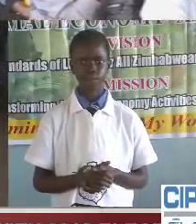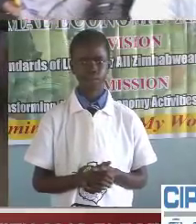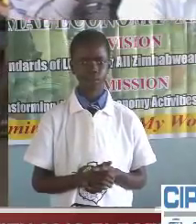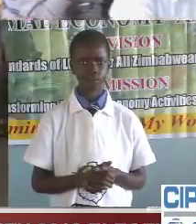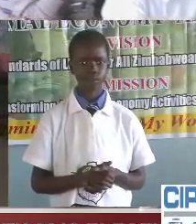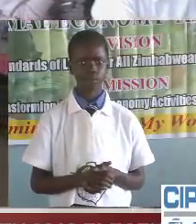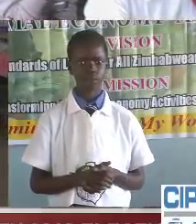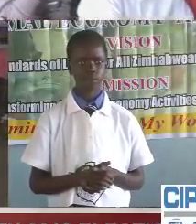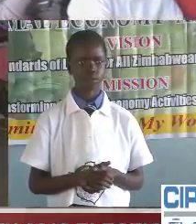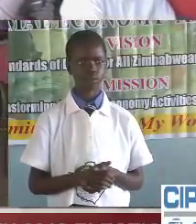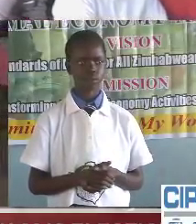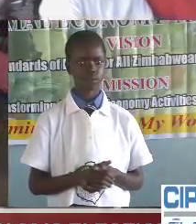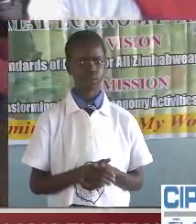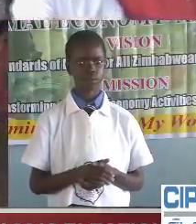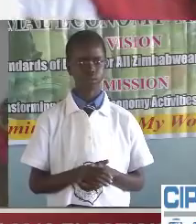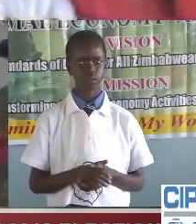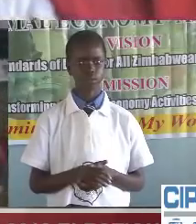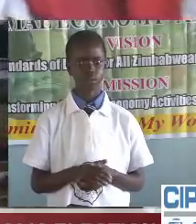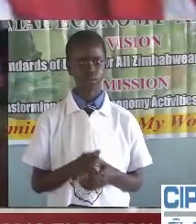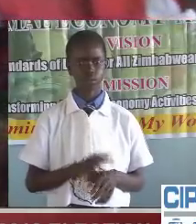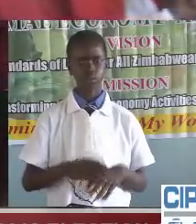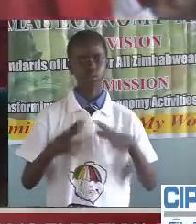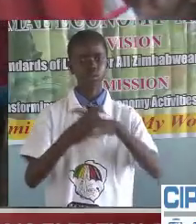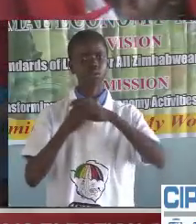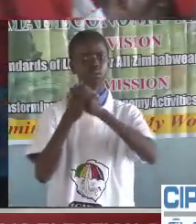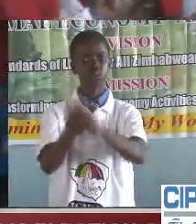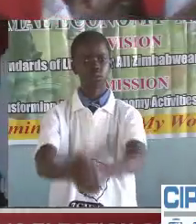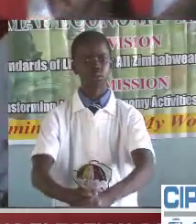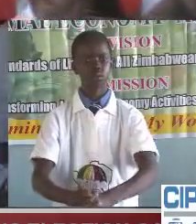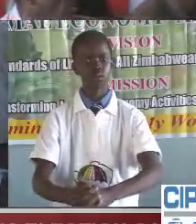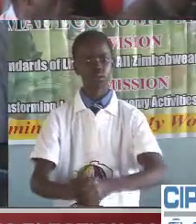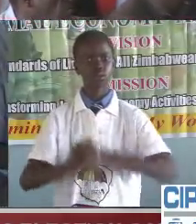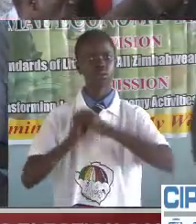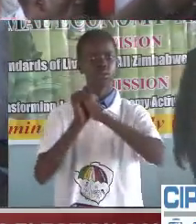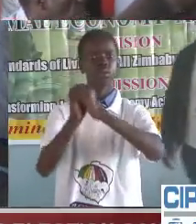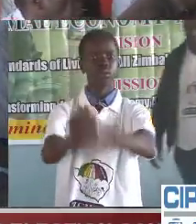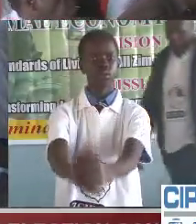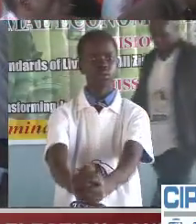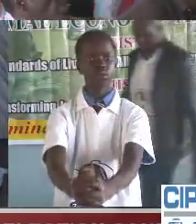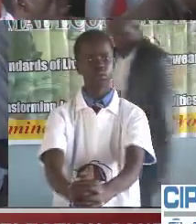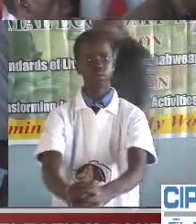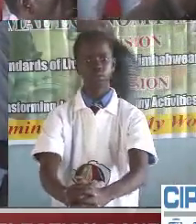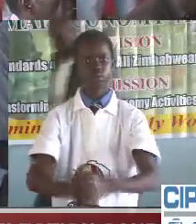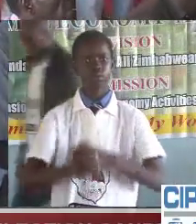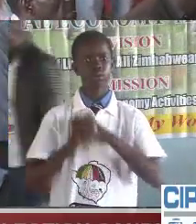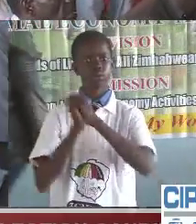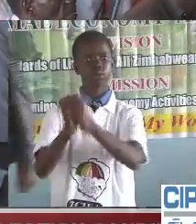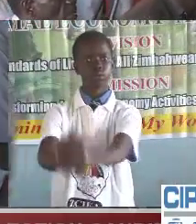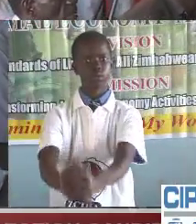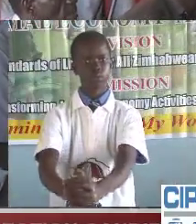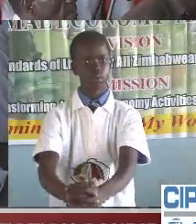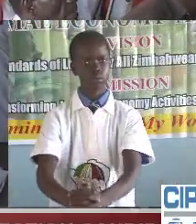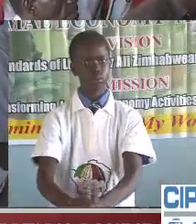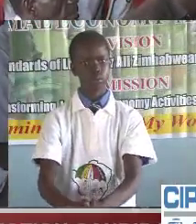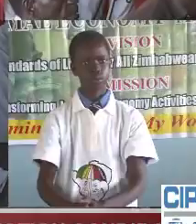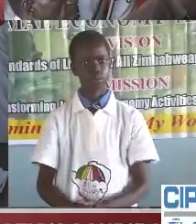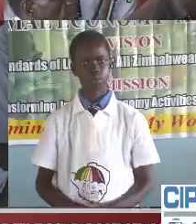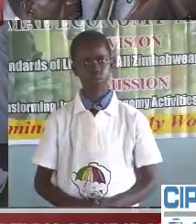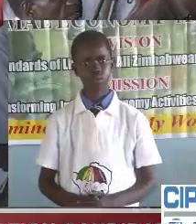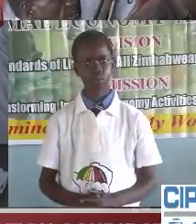Thank you, SG. The chamber. The chamber. The